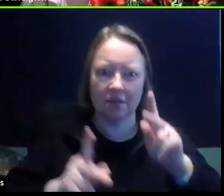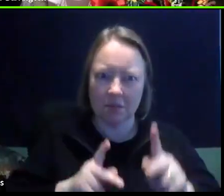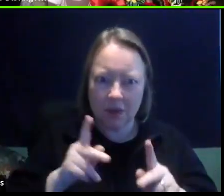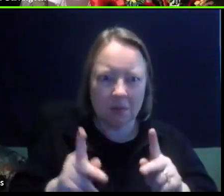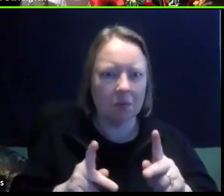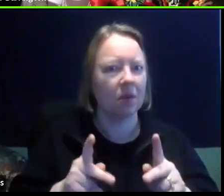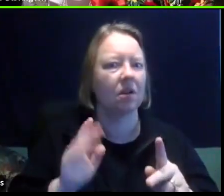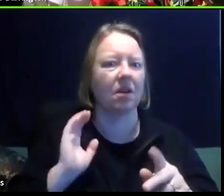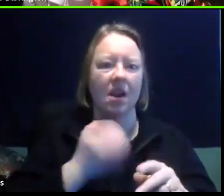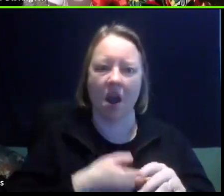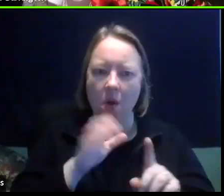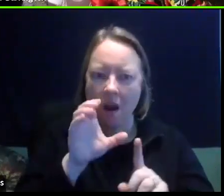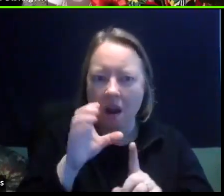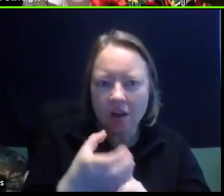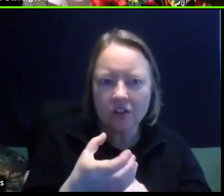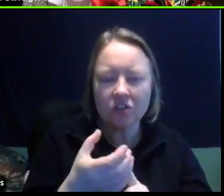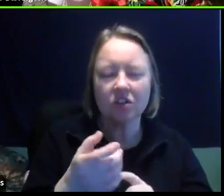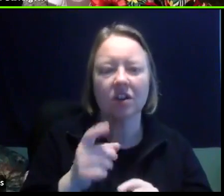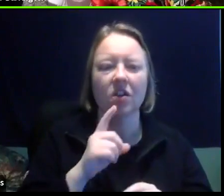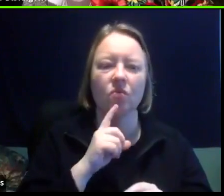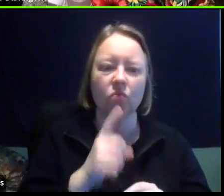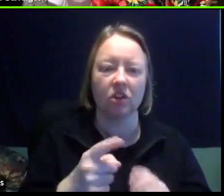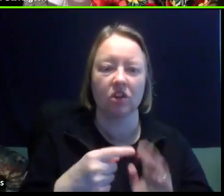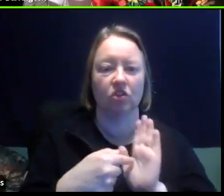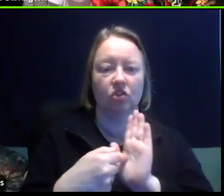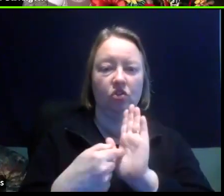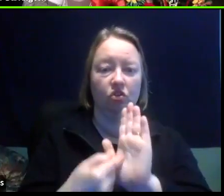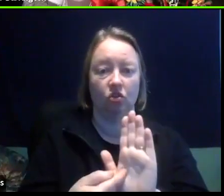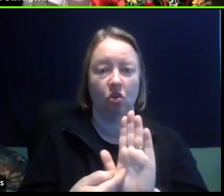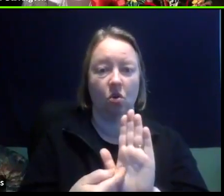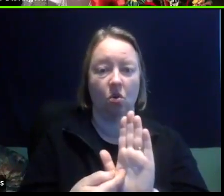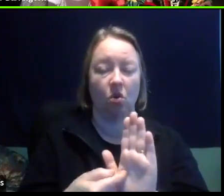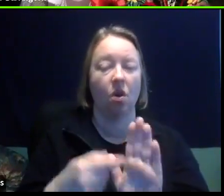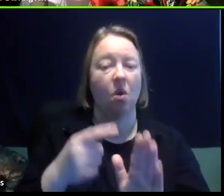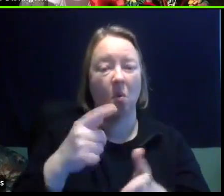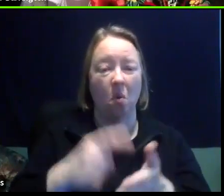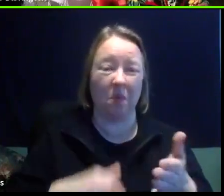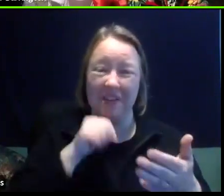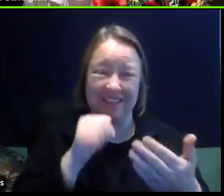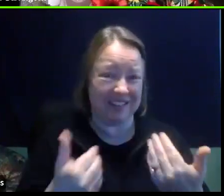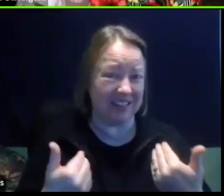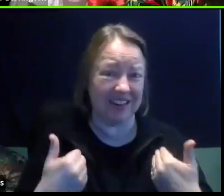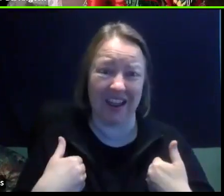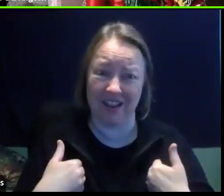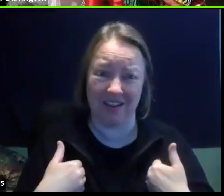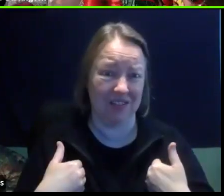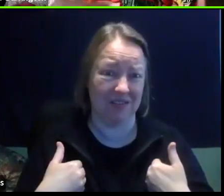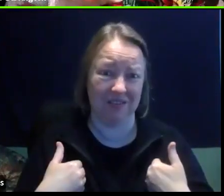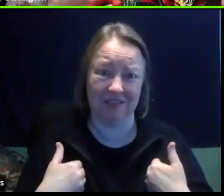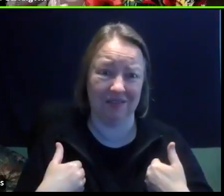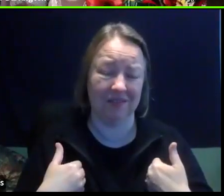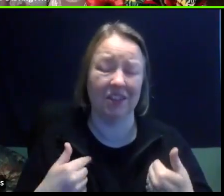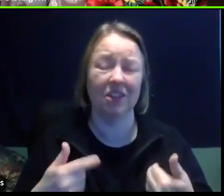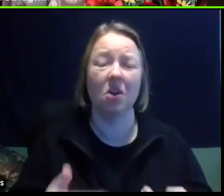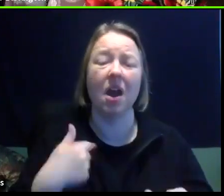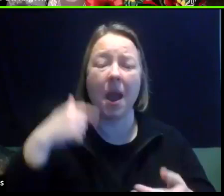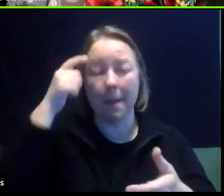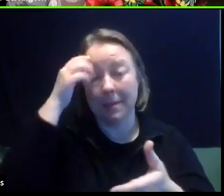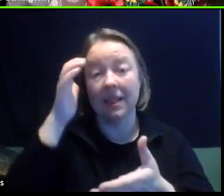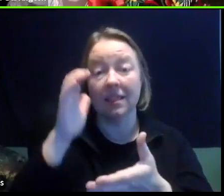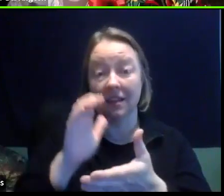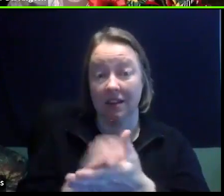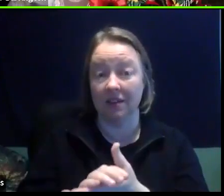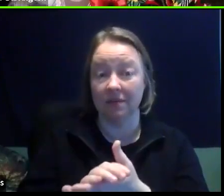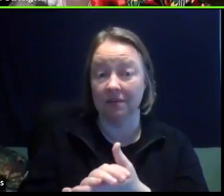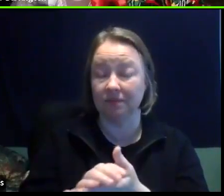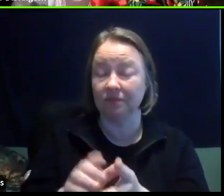culture, and it shined the light on our deficits. And so, you know, I believe